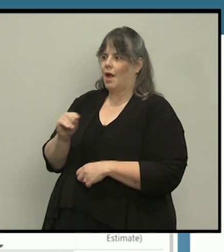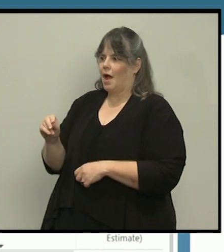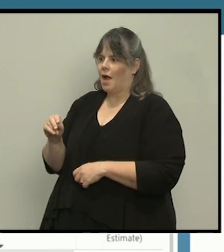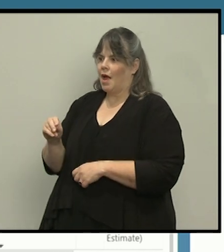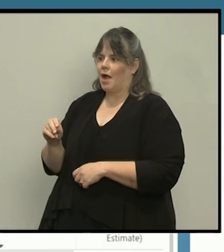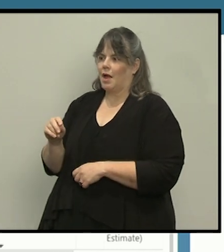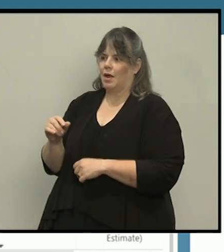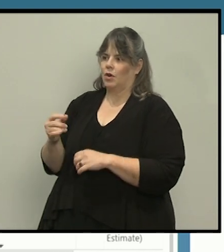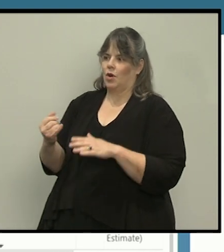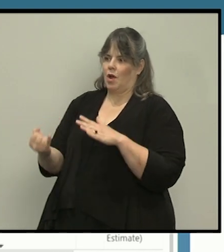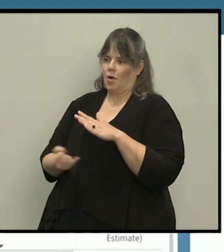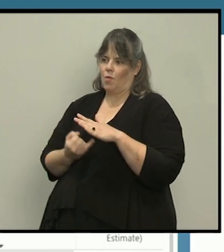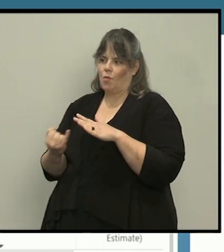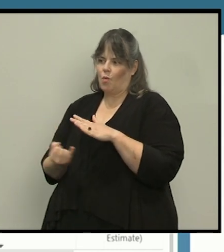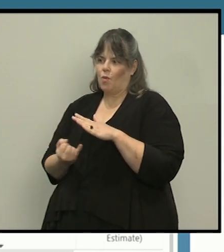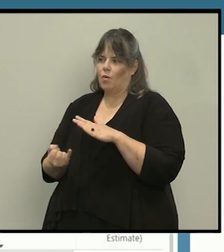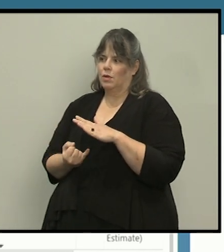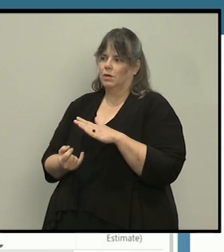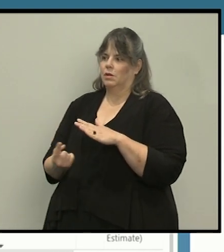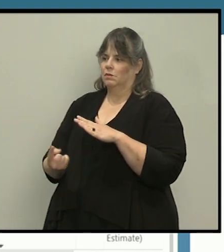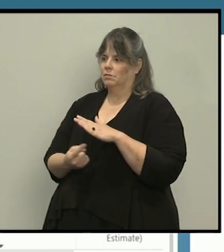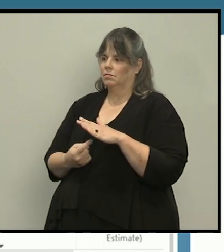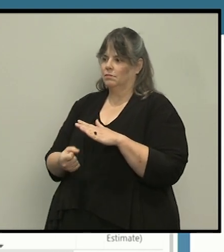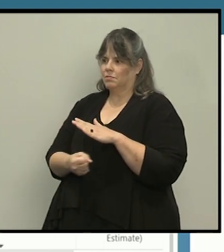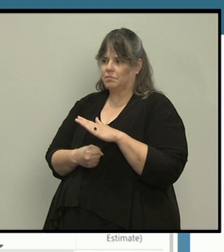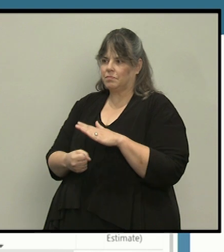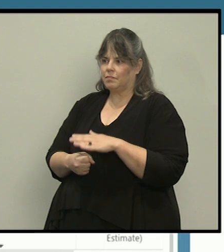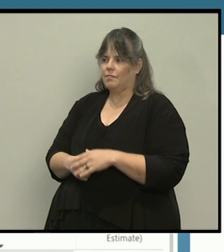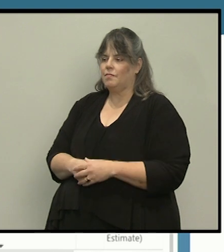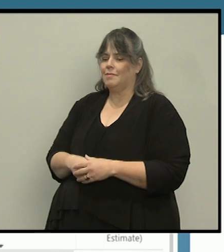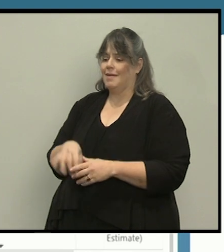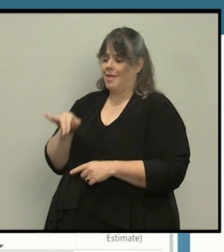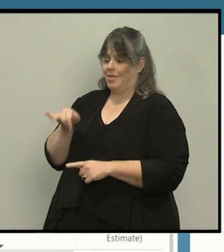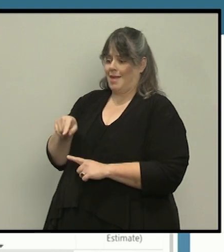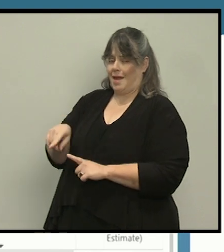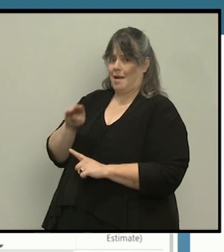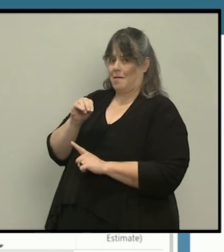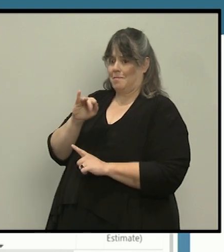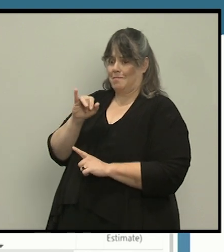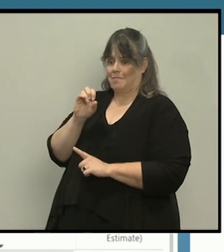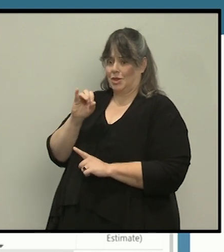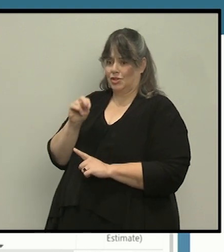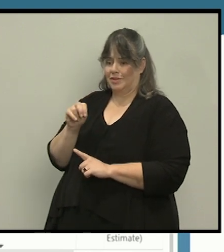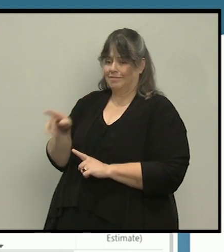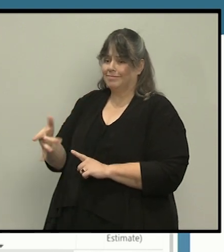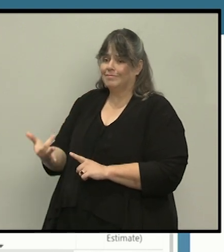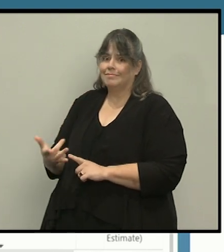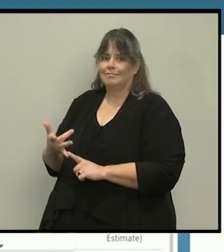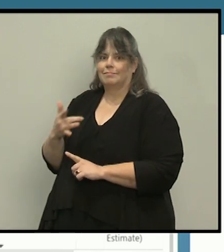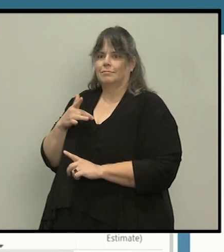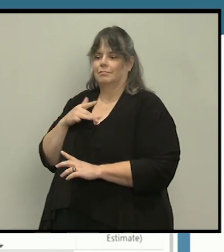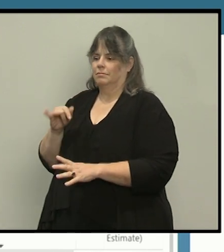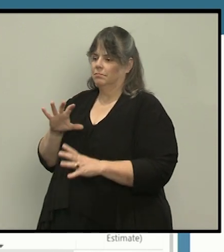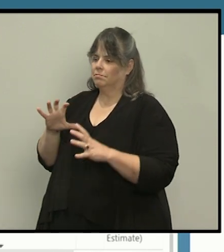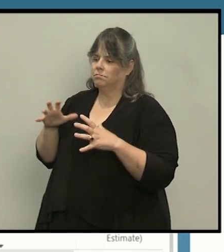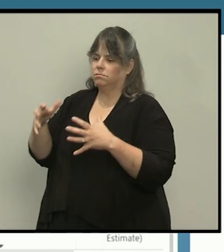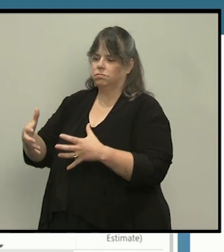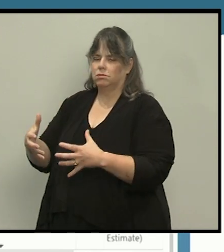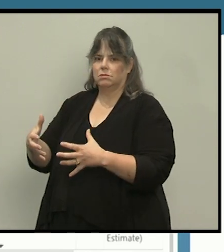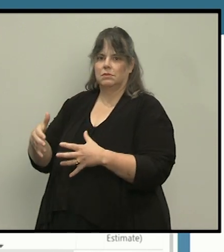and self-isolation. This is the mission, the heart of San Francisco's Latino